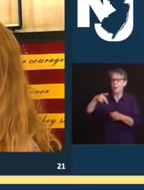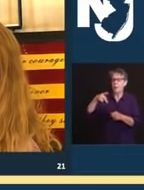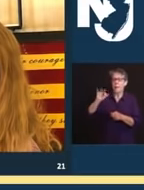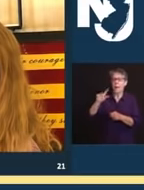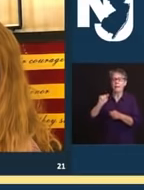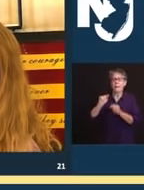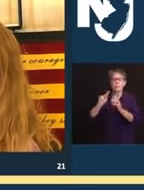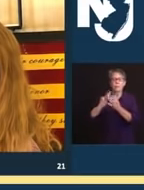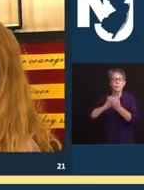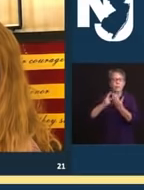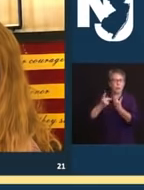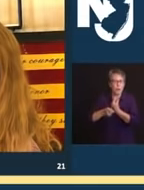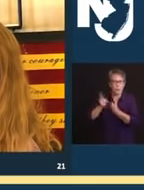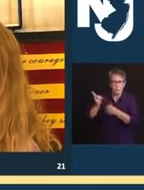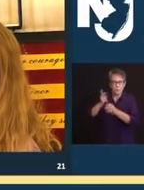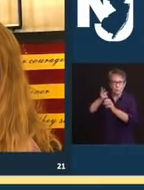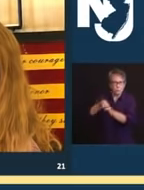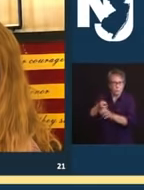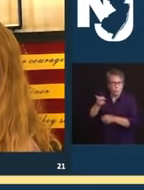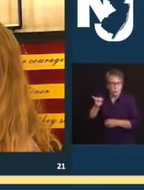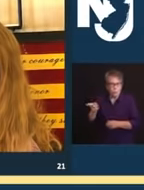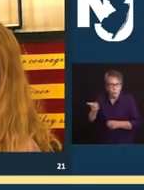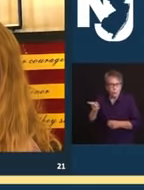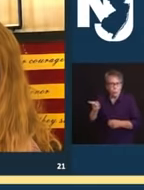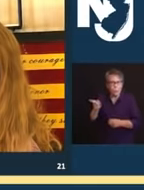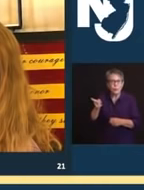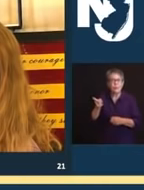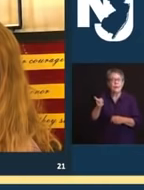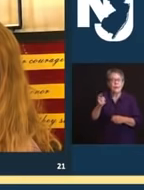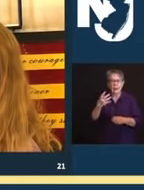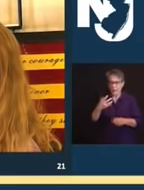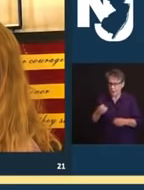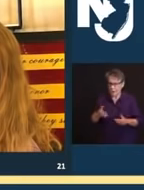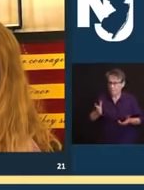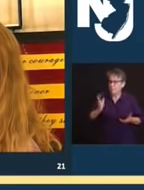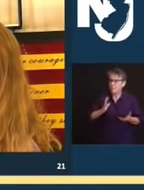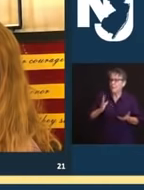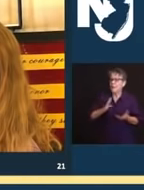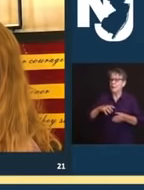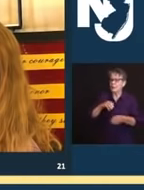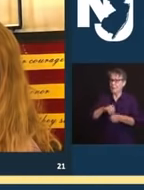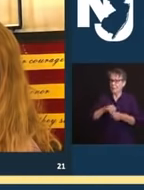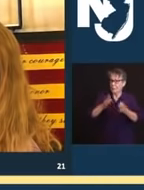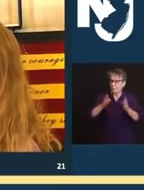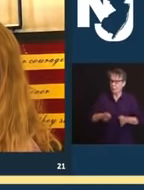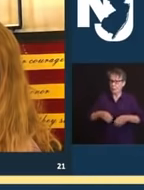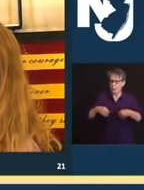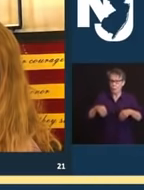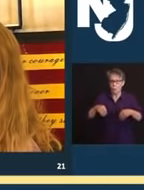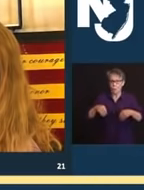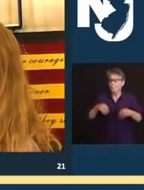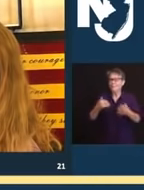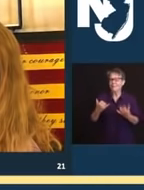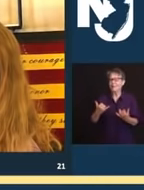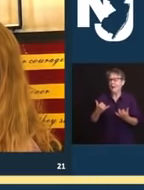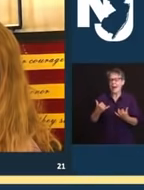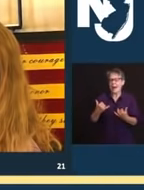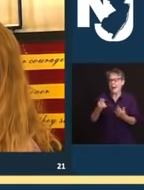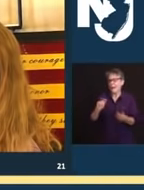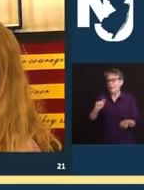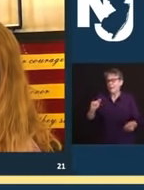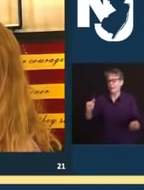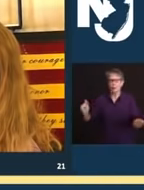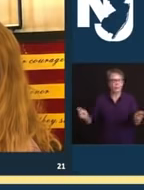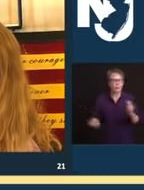Karen's on the transition from in-person retail to e-commerce. We all wish Karen the very best at